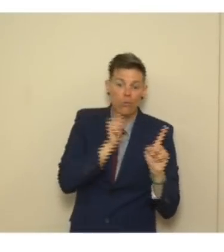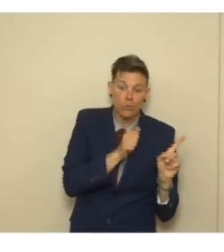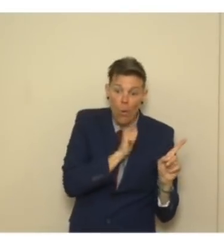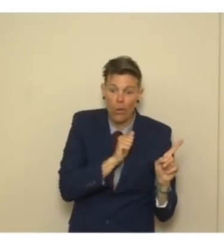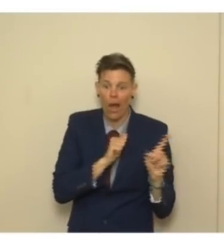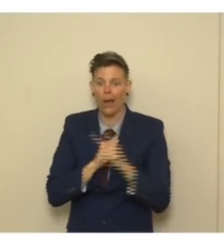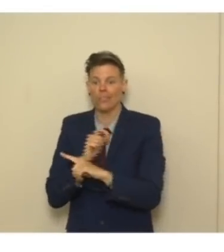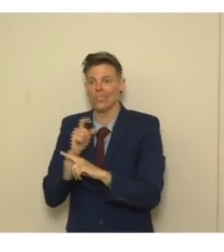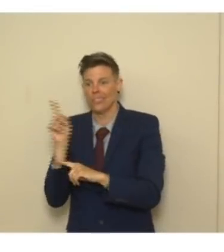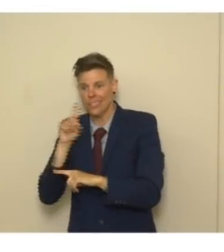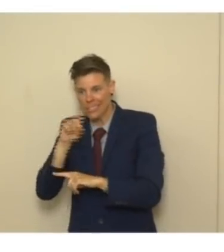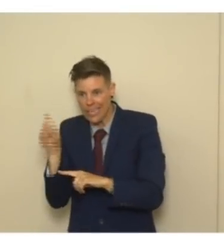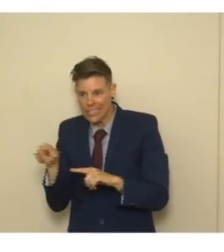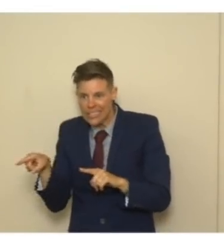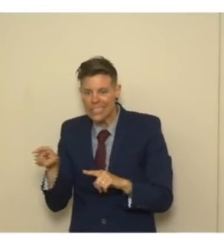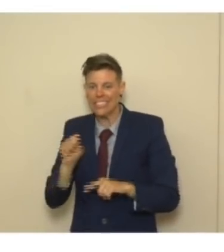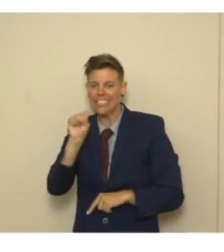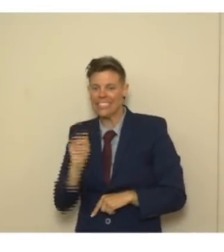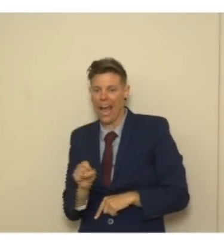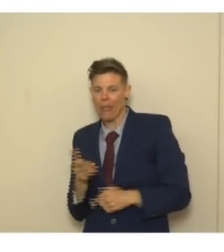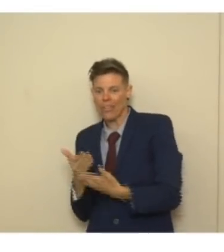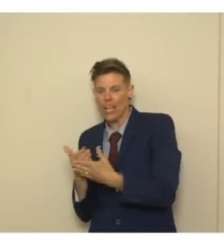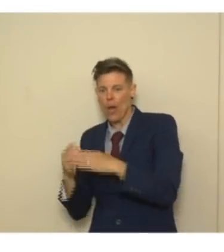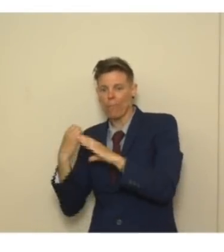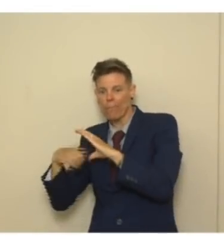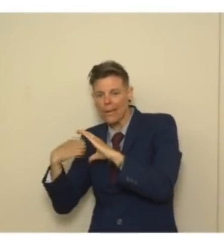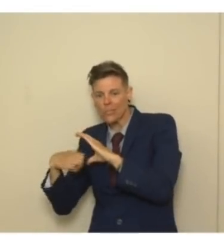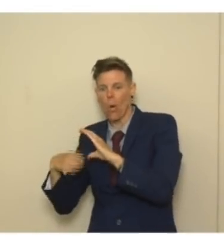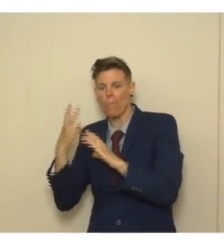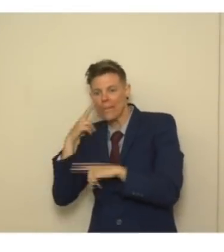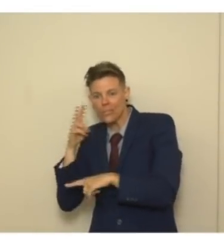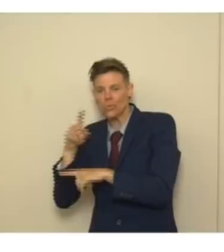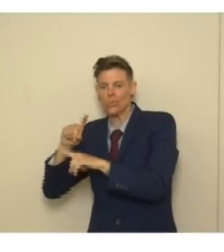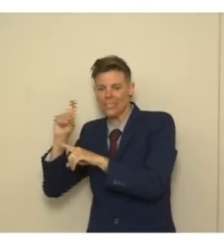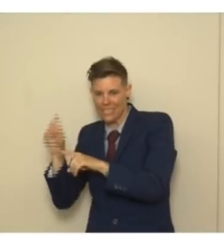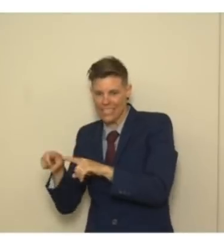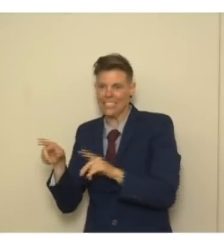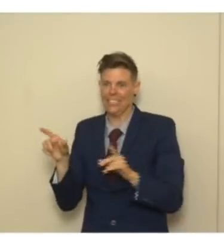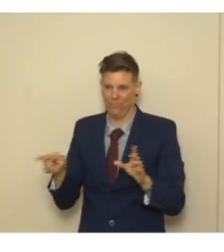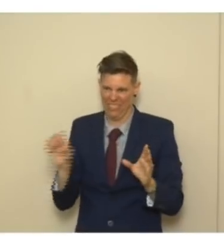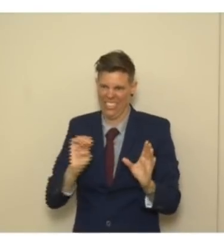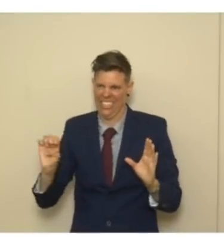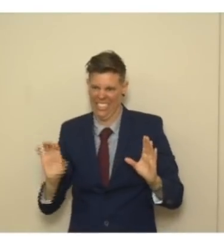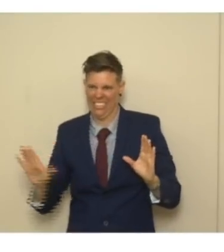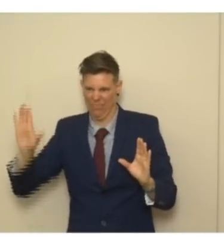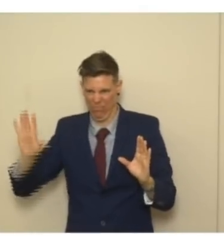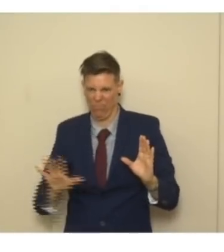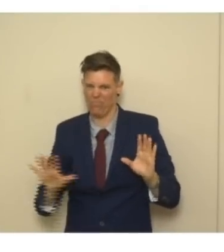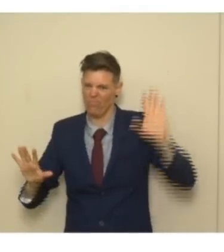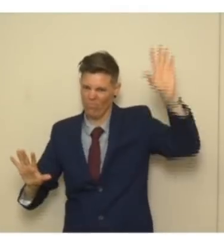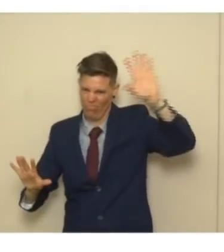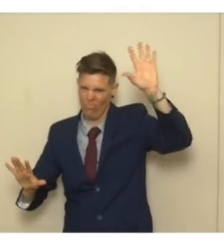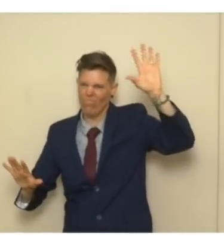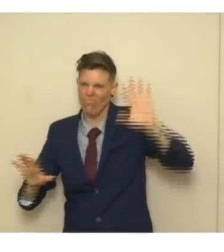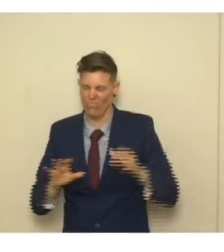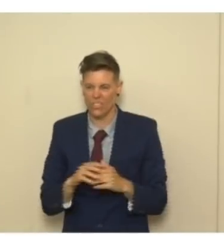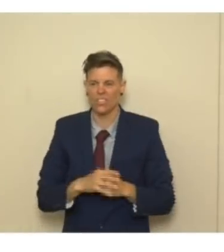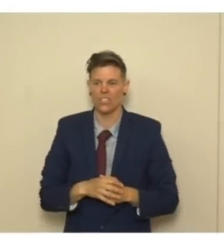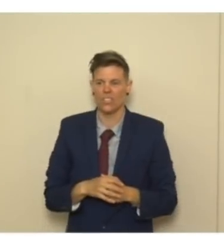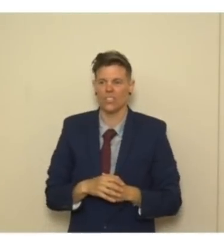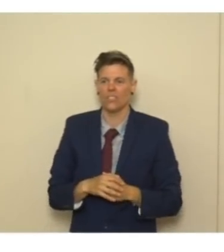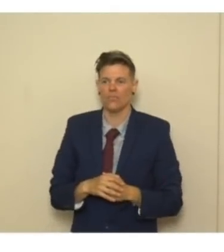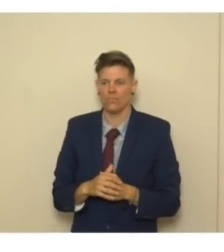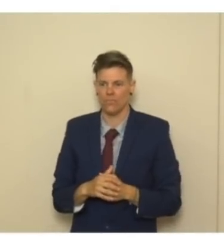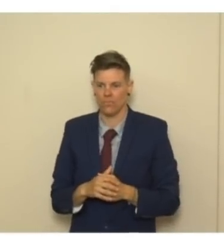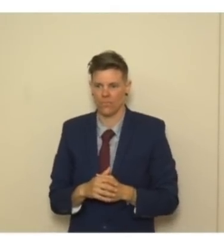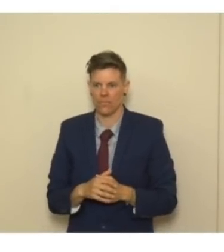Texas, and then our border on the east, which where New Mexicans connect with Amarillo and also